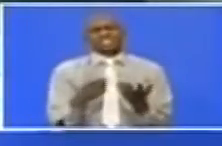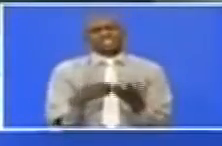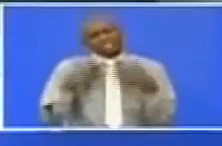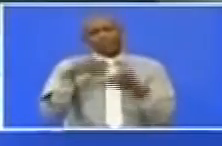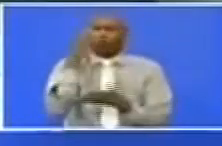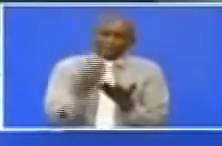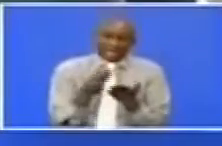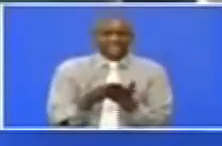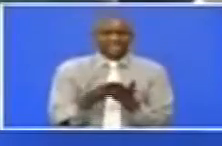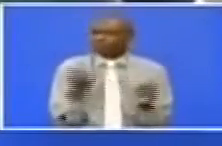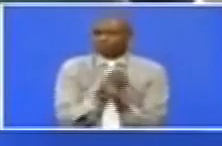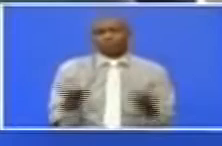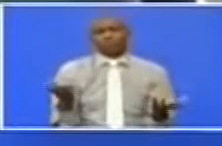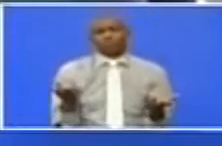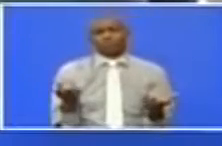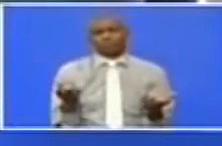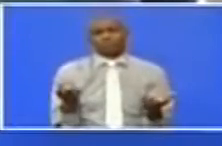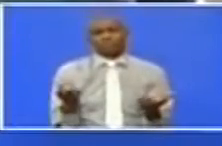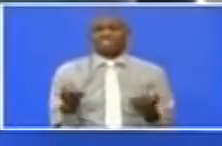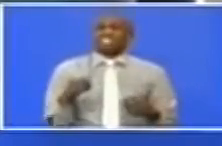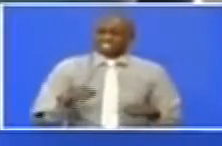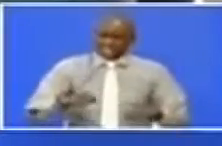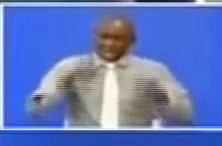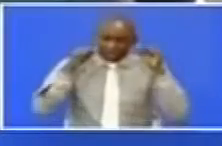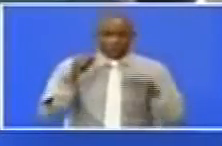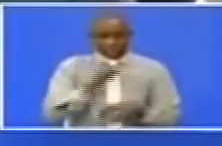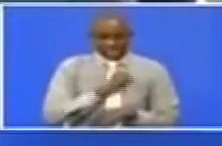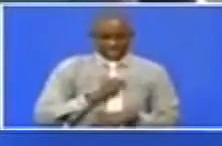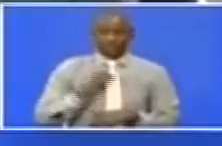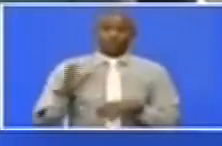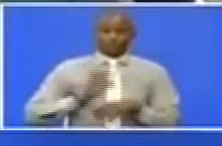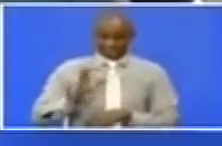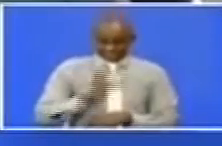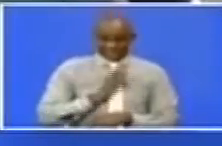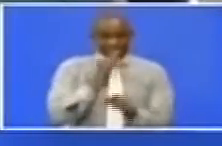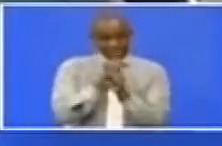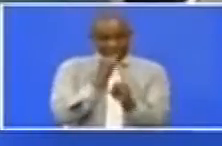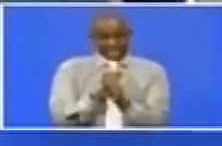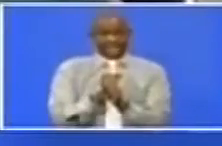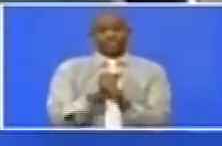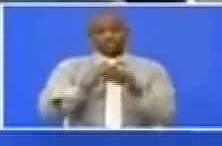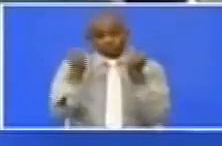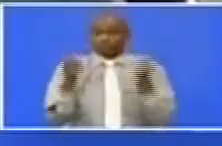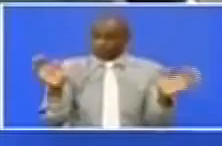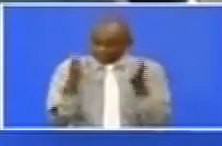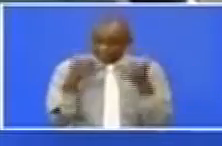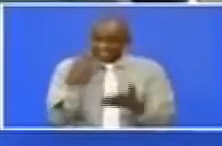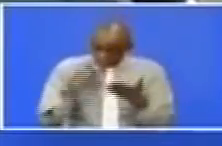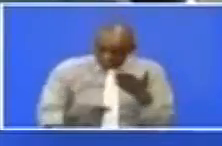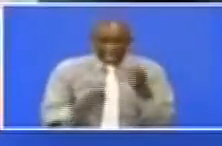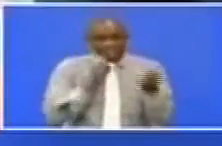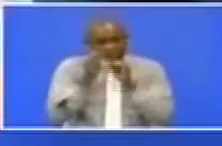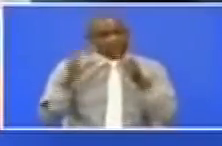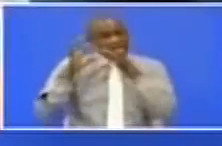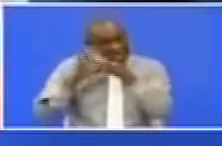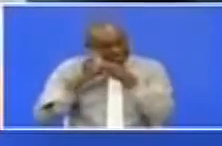even if the need is there. Stuart Madzao, the chairman of the Senate's Standing Committee on Labour and Social Welfare, has directed the Sports, Culture